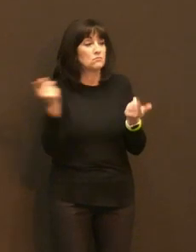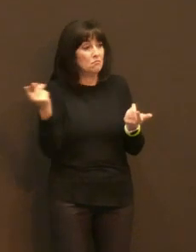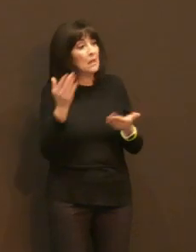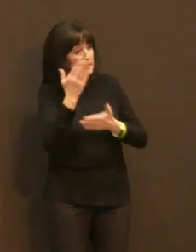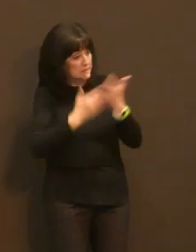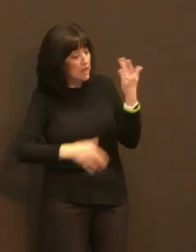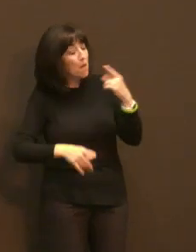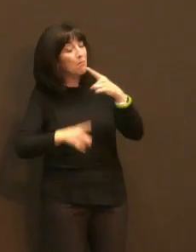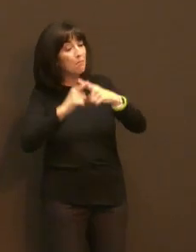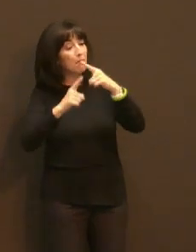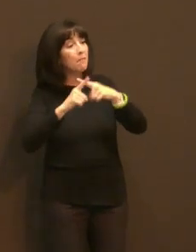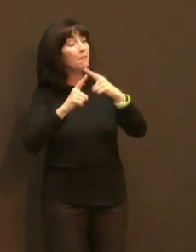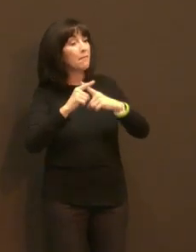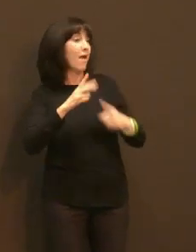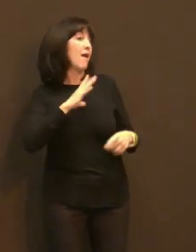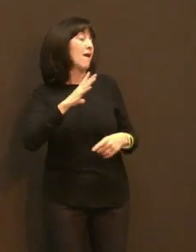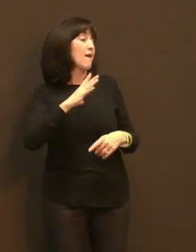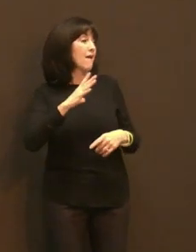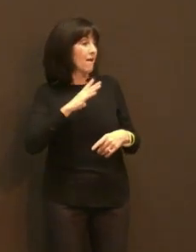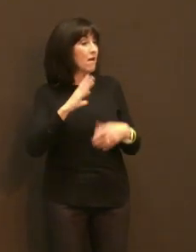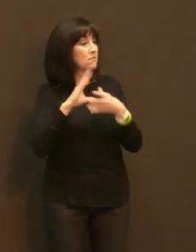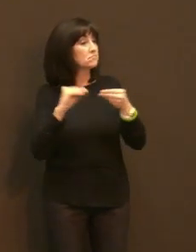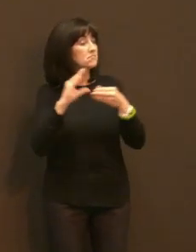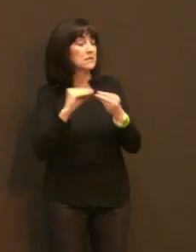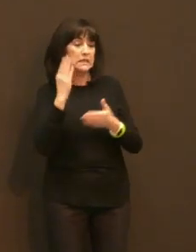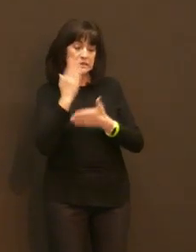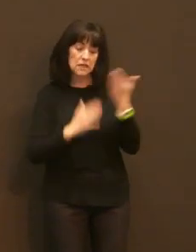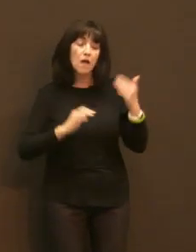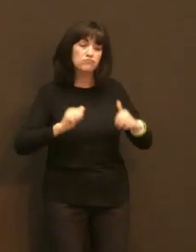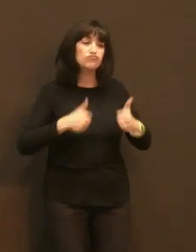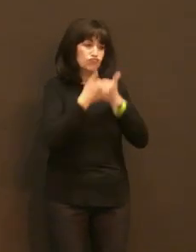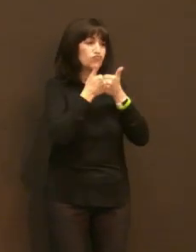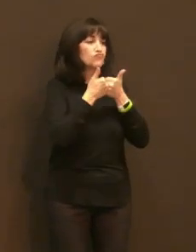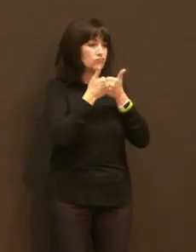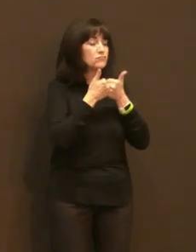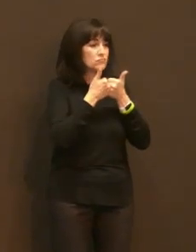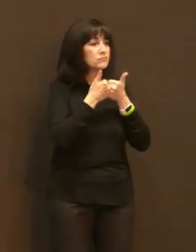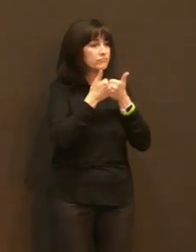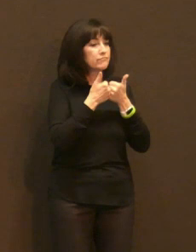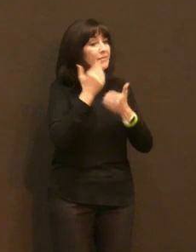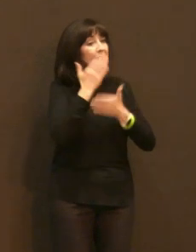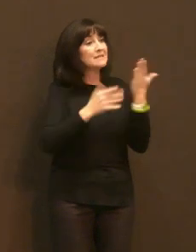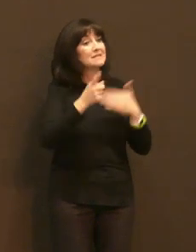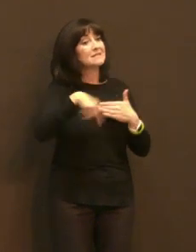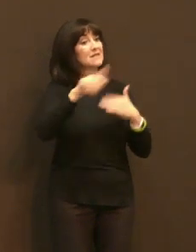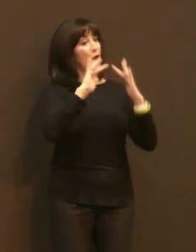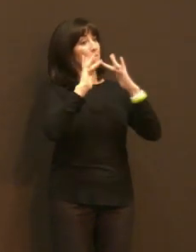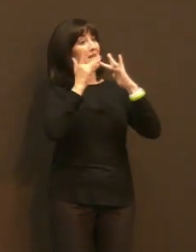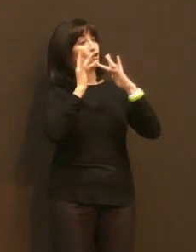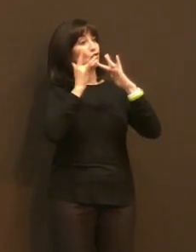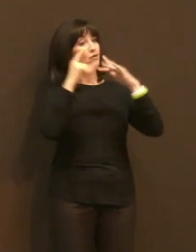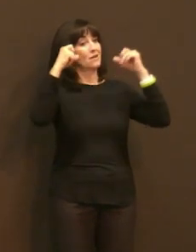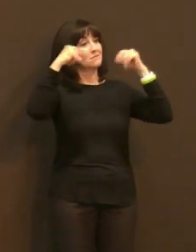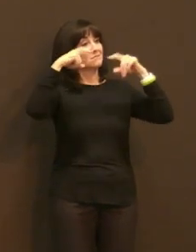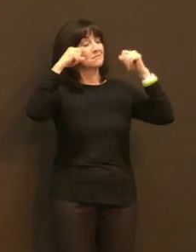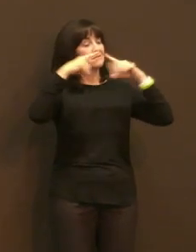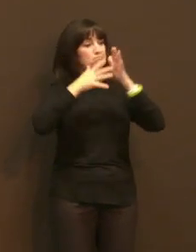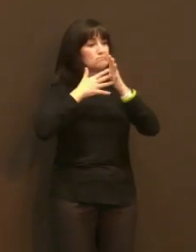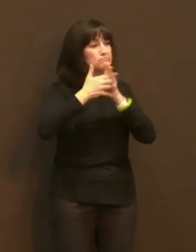challenges tend to center around internet access and broadband access, and the ability